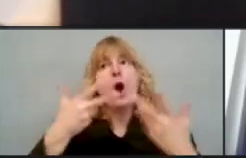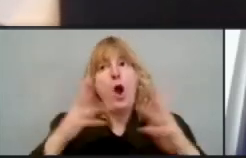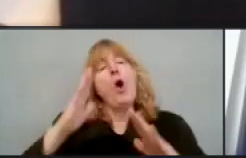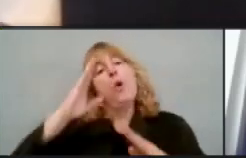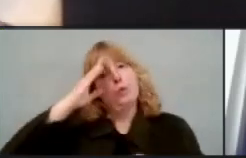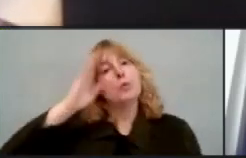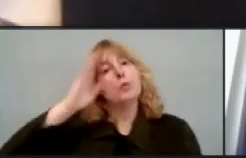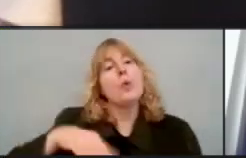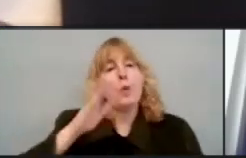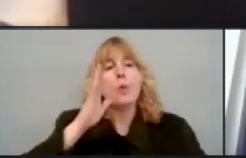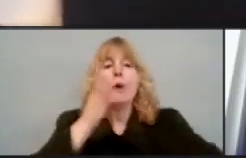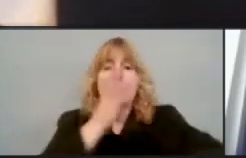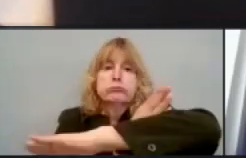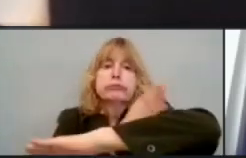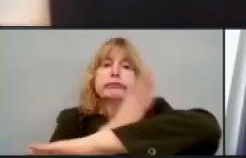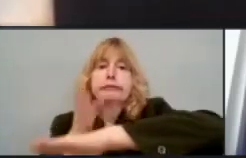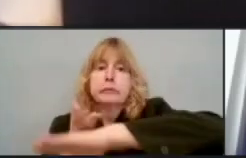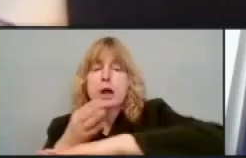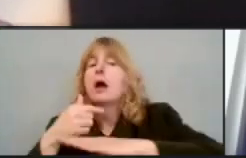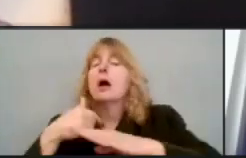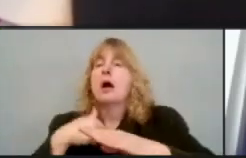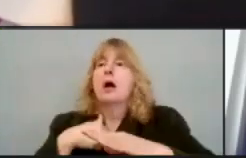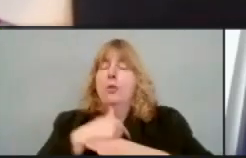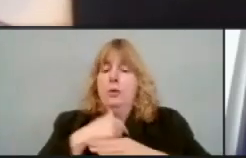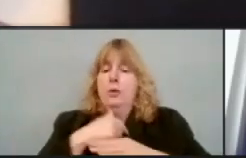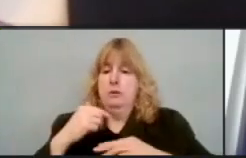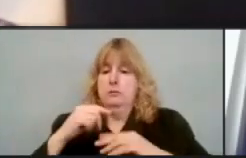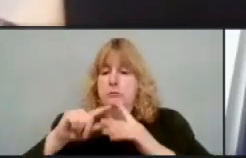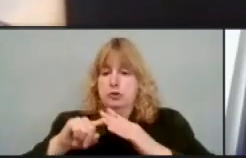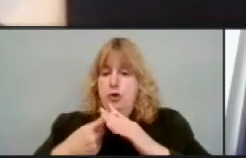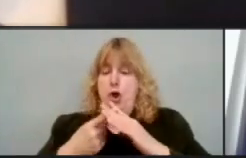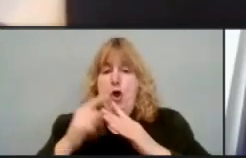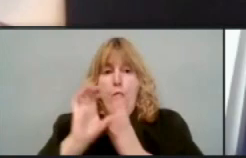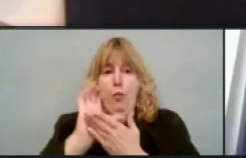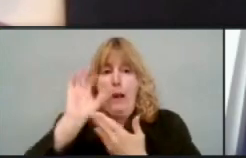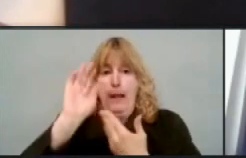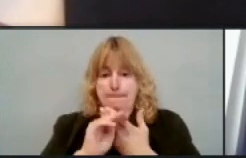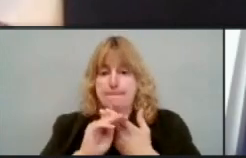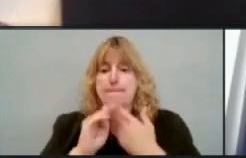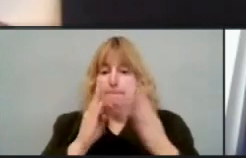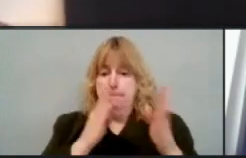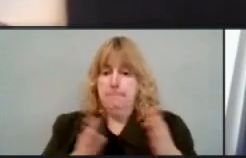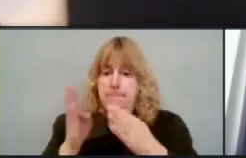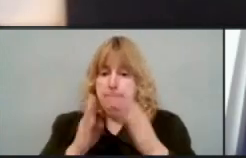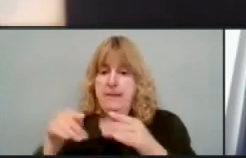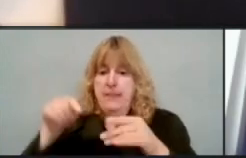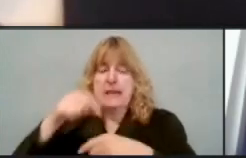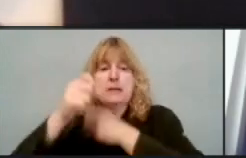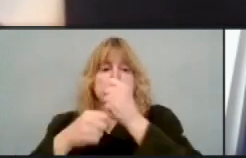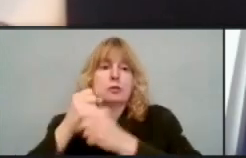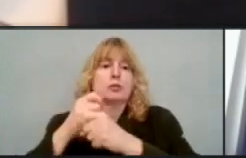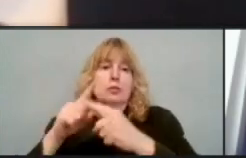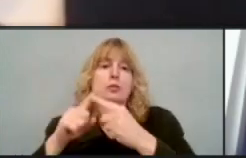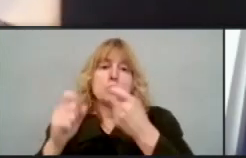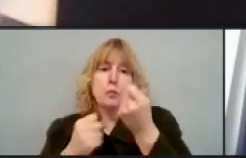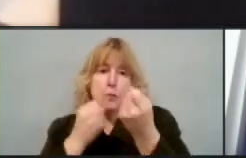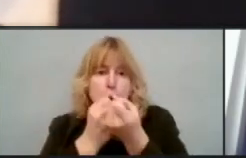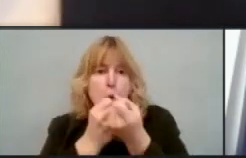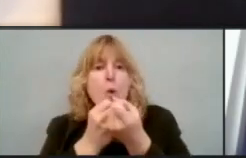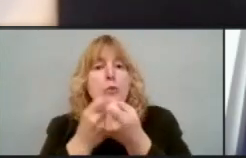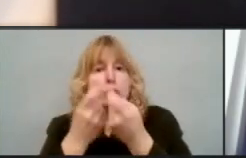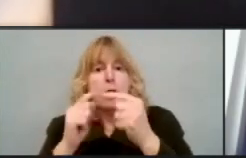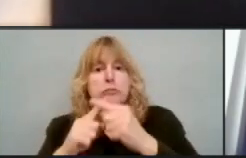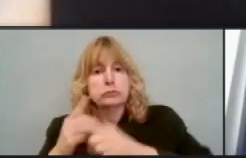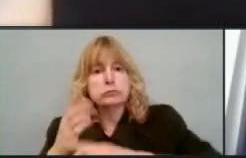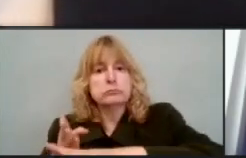year to support that. So at the beginning of each unit in both ELA and math, we do a